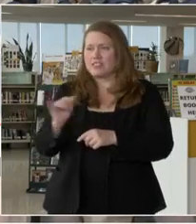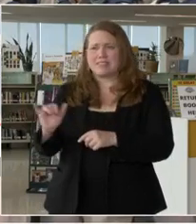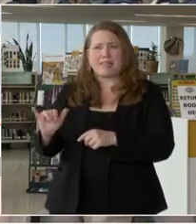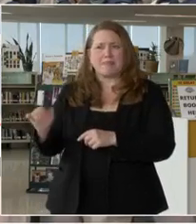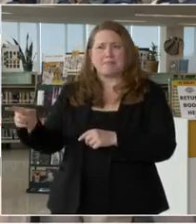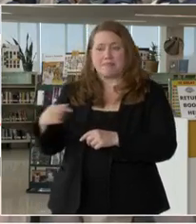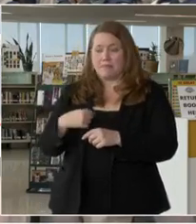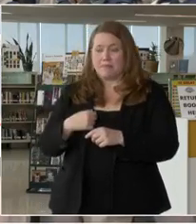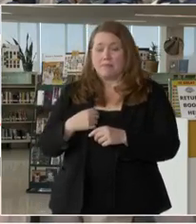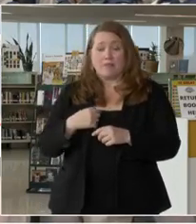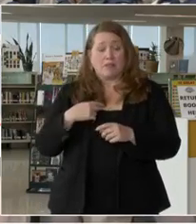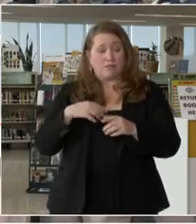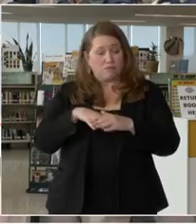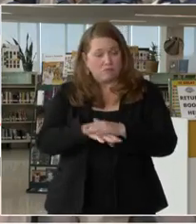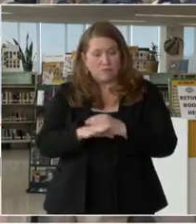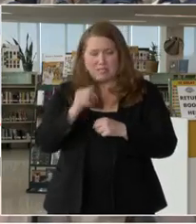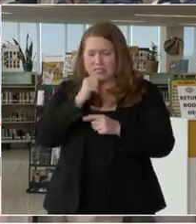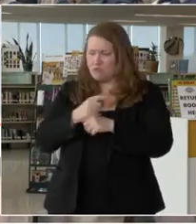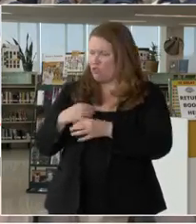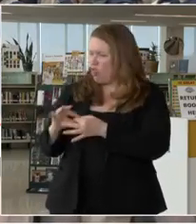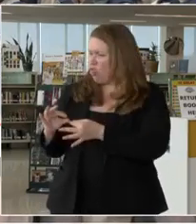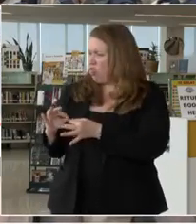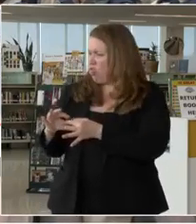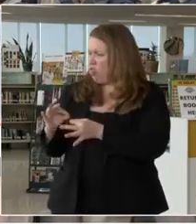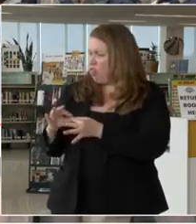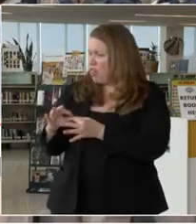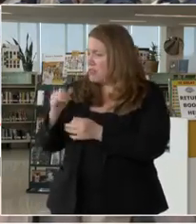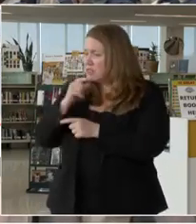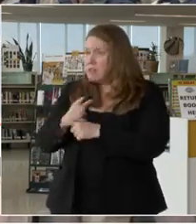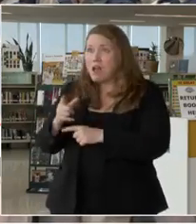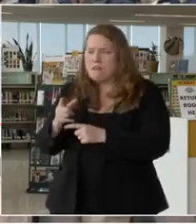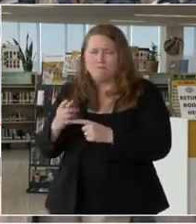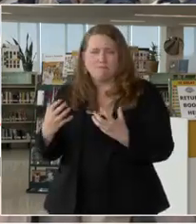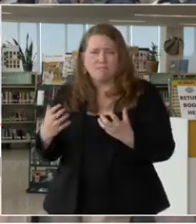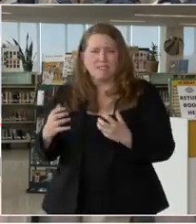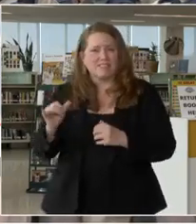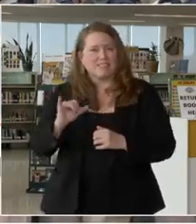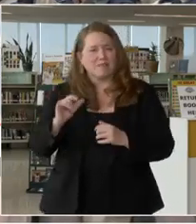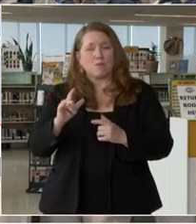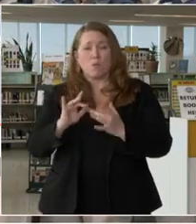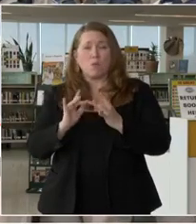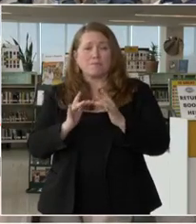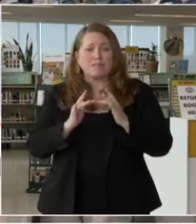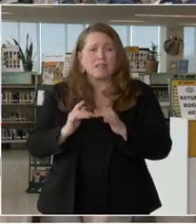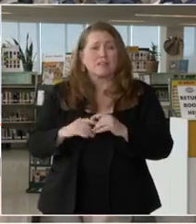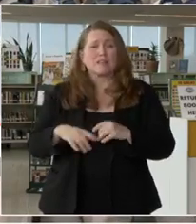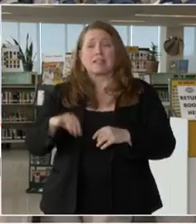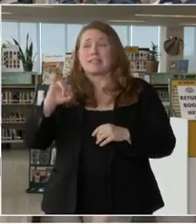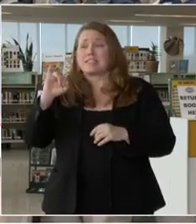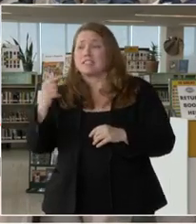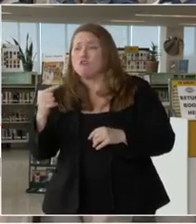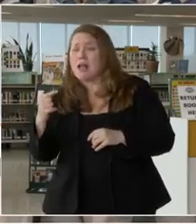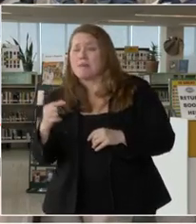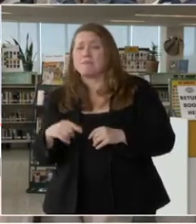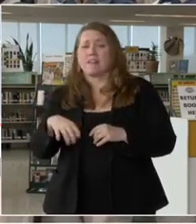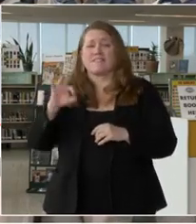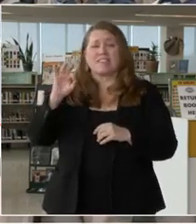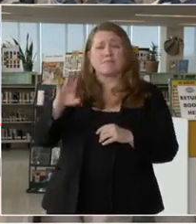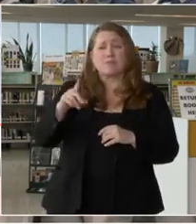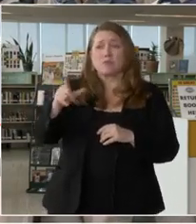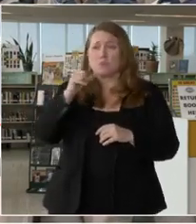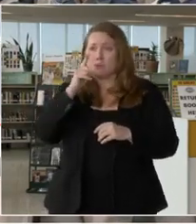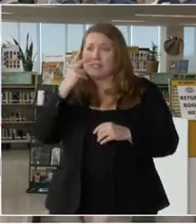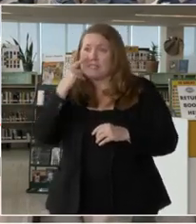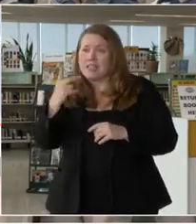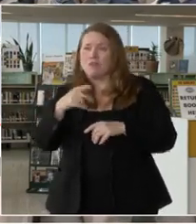you're in something, it's like anything, like a concert or a website or an Instagram page. Somebody sees something, they tell somebody else about